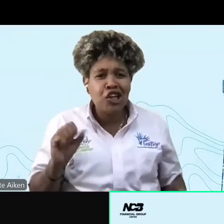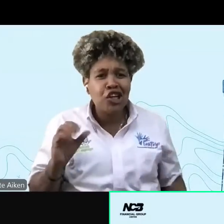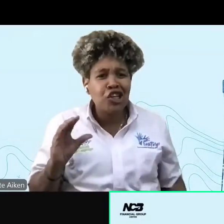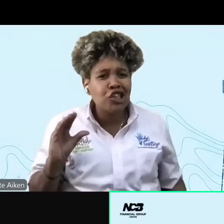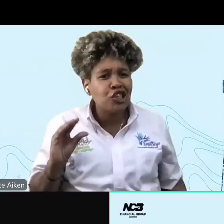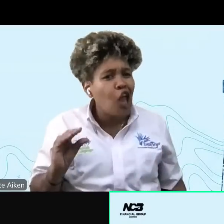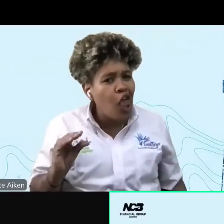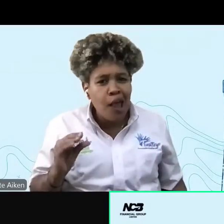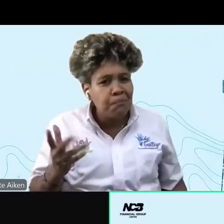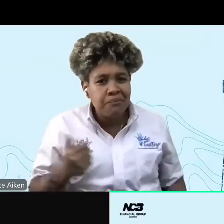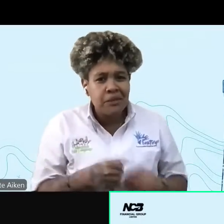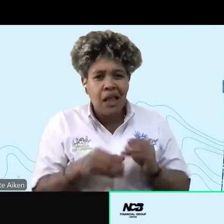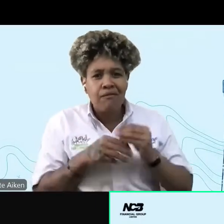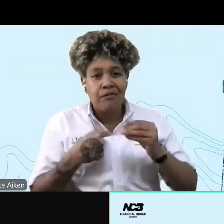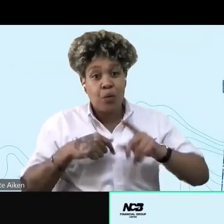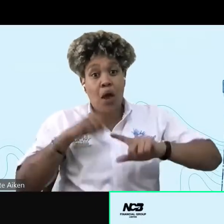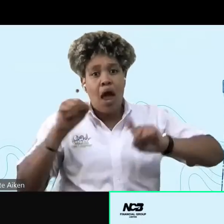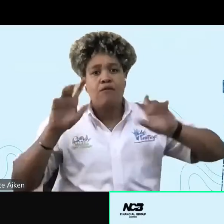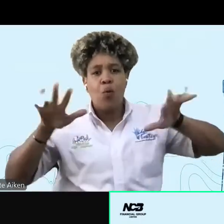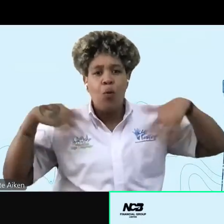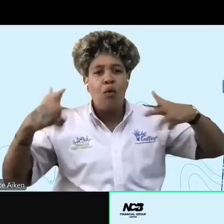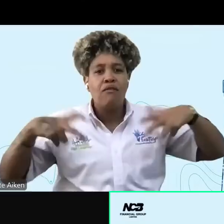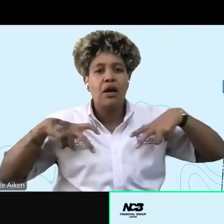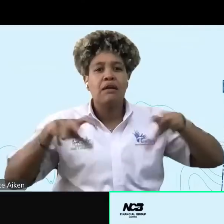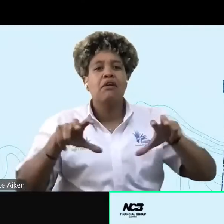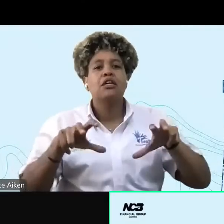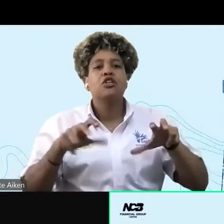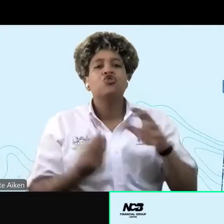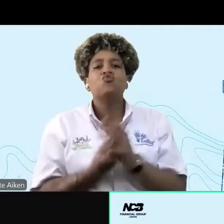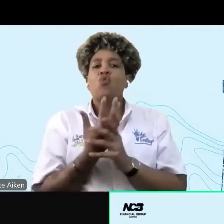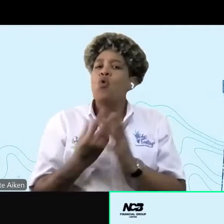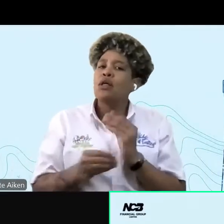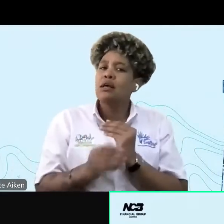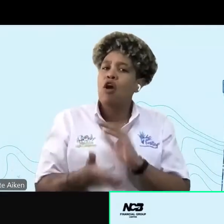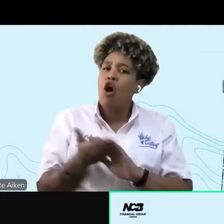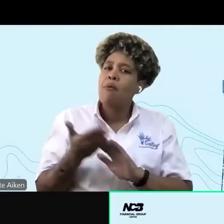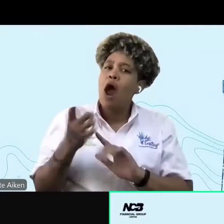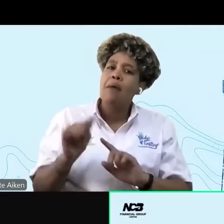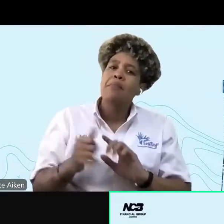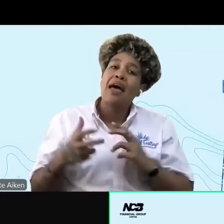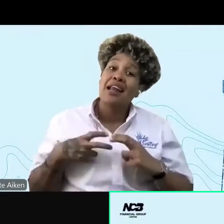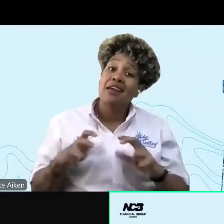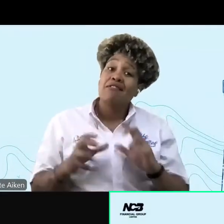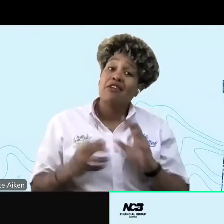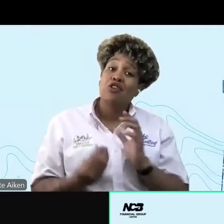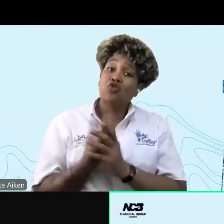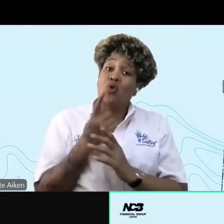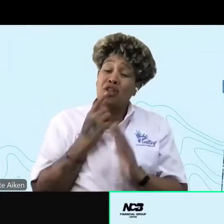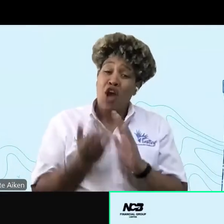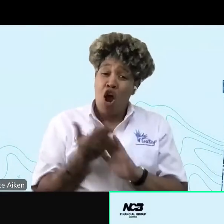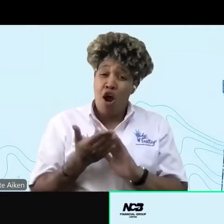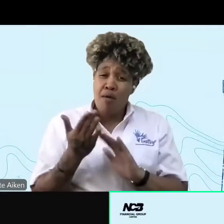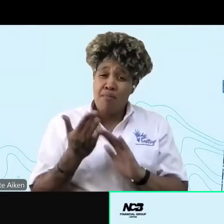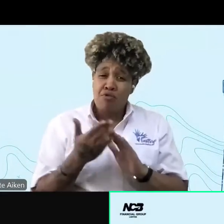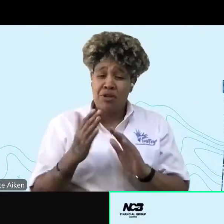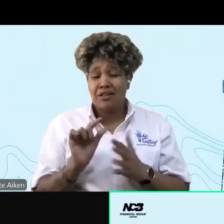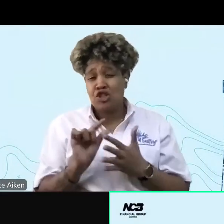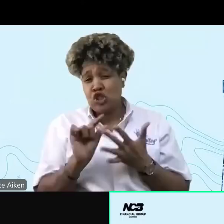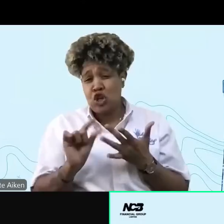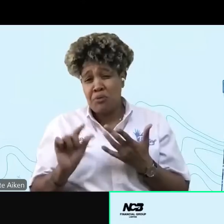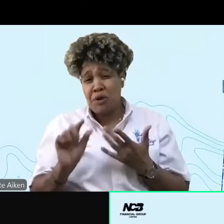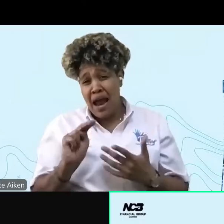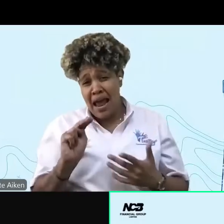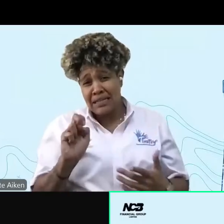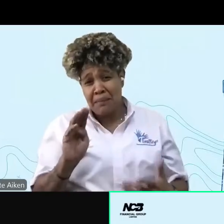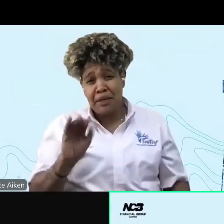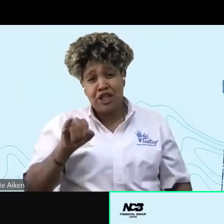of we have to reinvest in growth in our operating subsidiaries. So that reinvestment in growth down at the operating subsidiaries of NCBJ